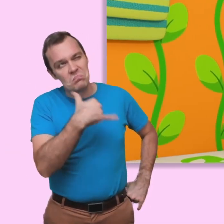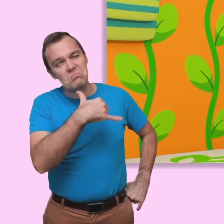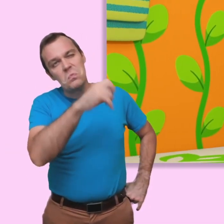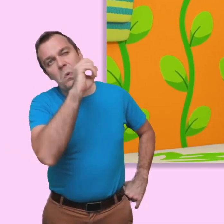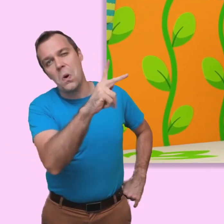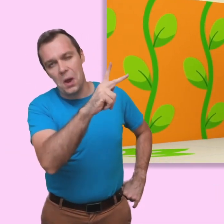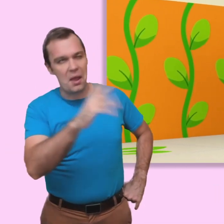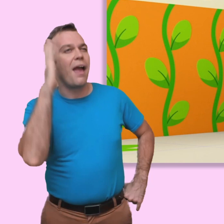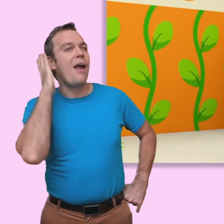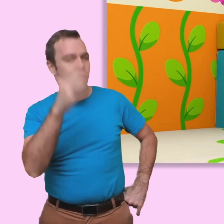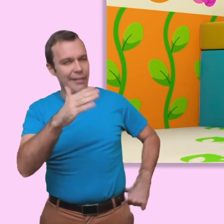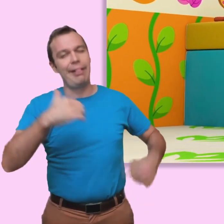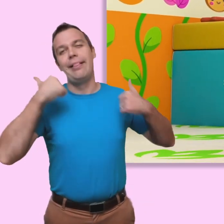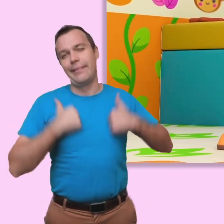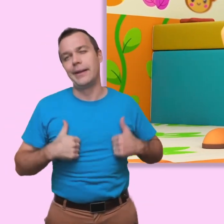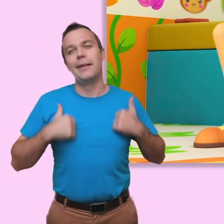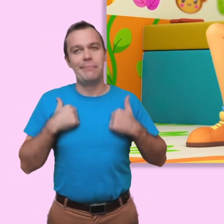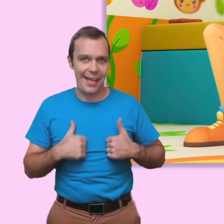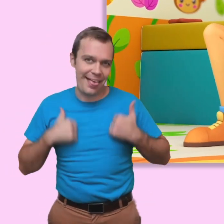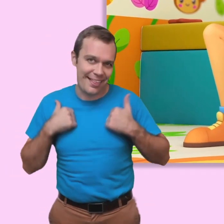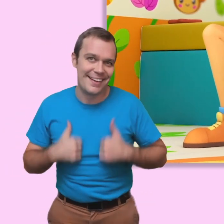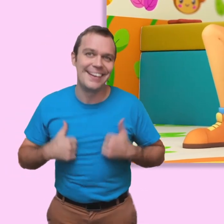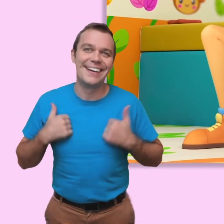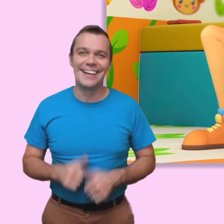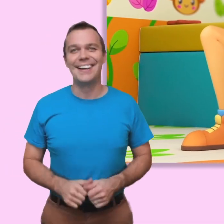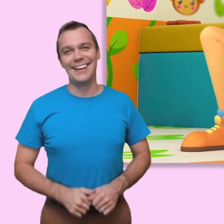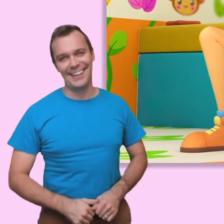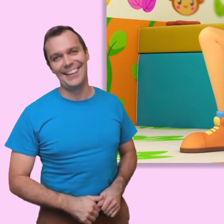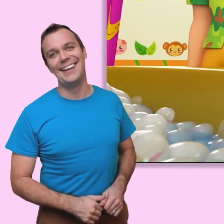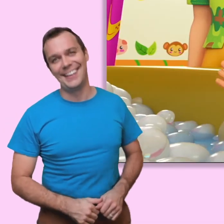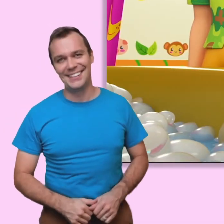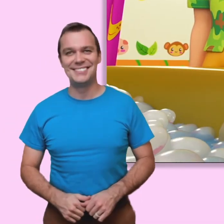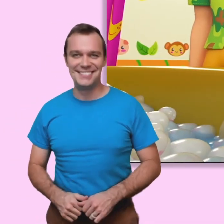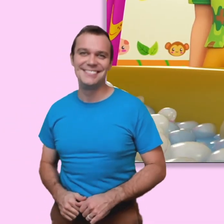Okay, I will take a bath.